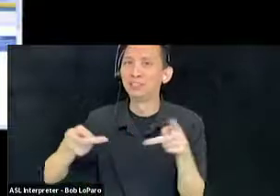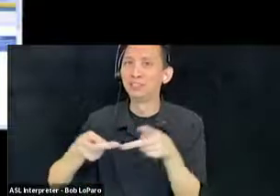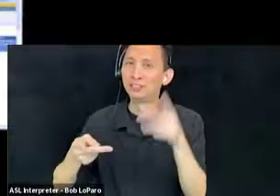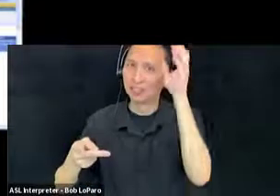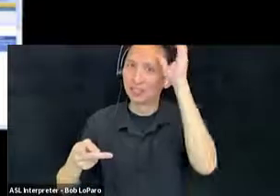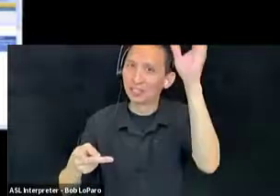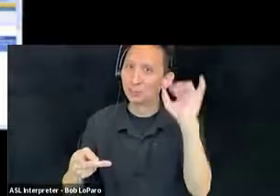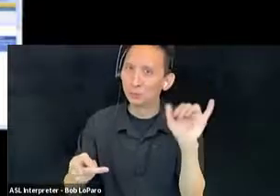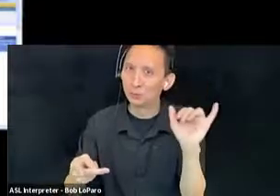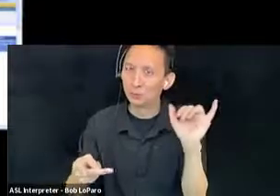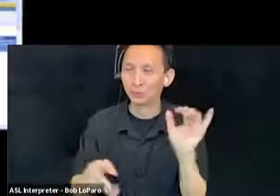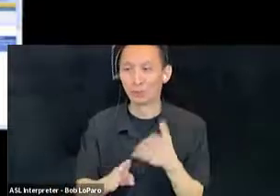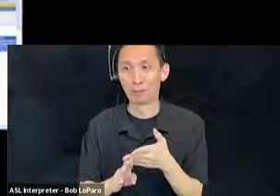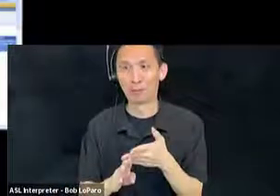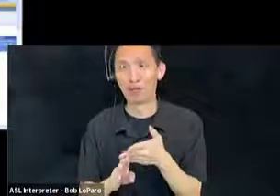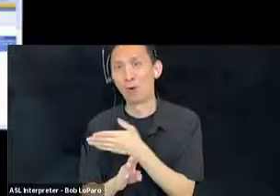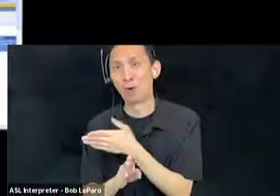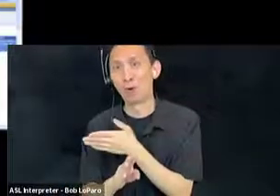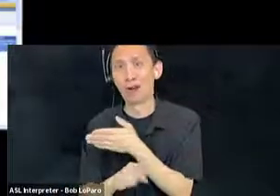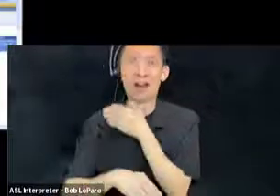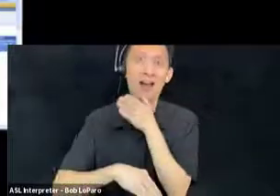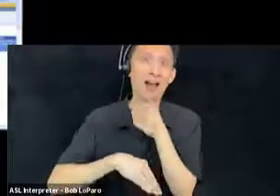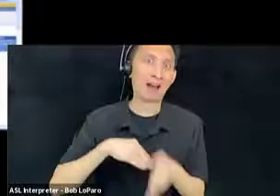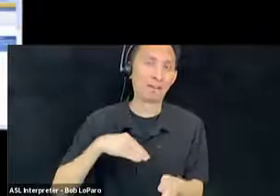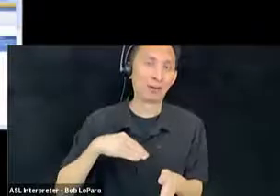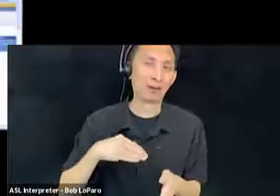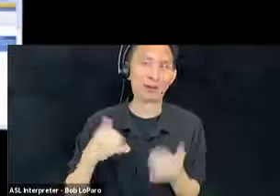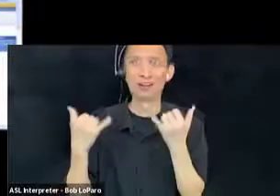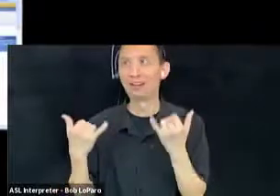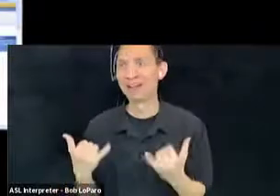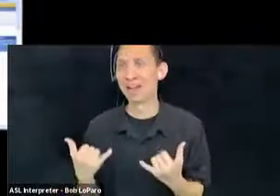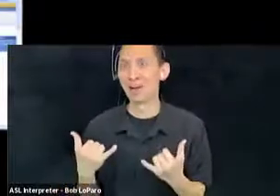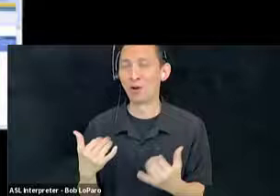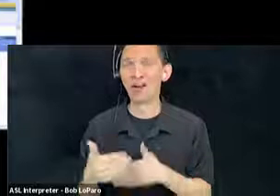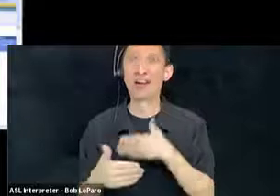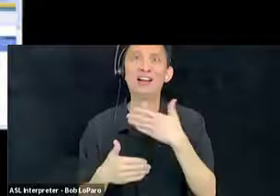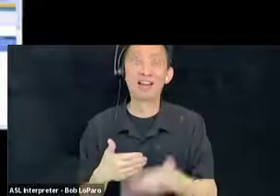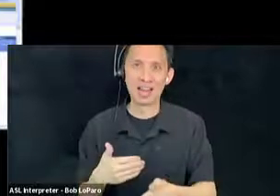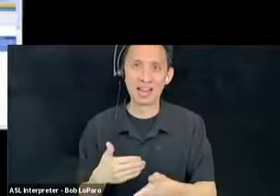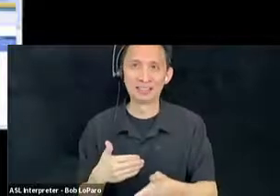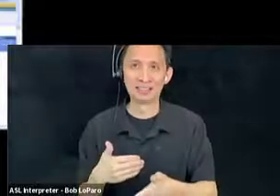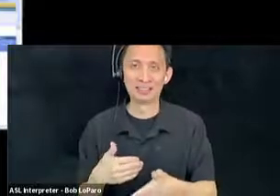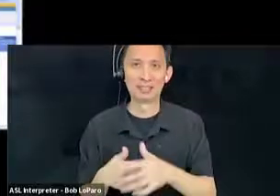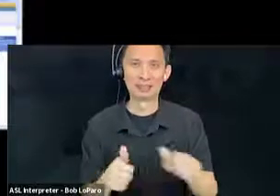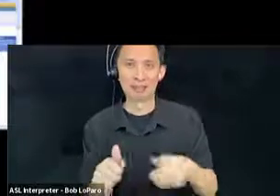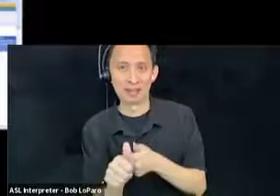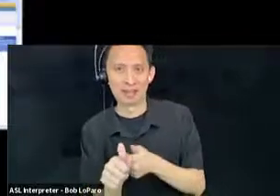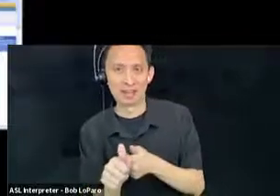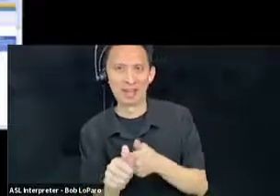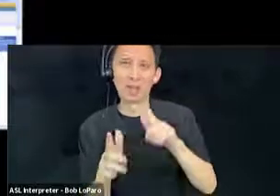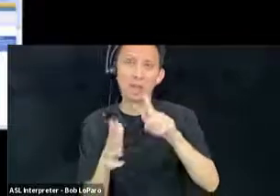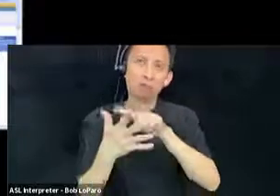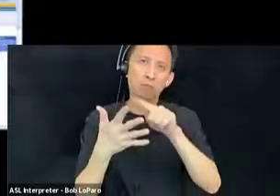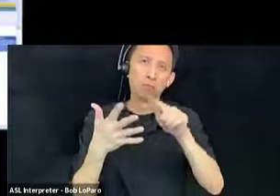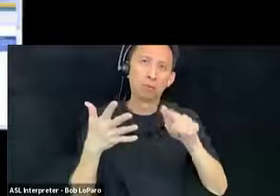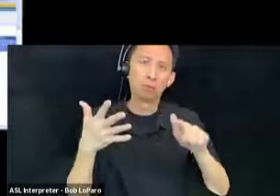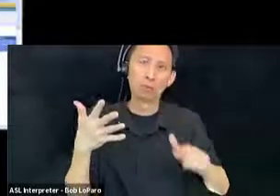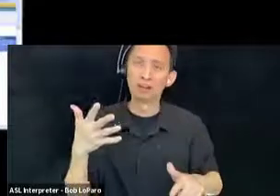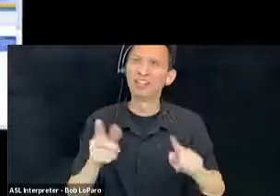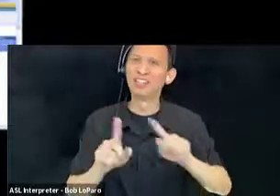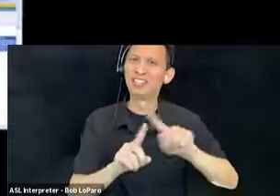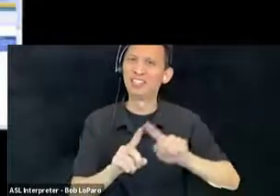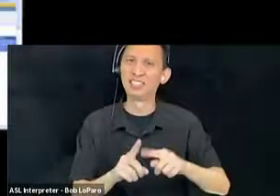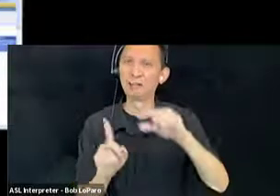now, next, in front of, in back, you know, behind. So we get a lot of those really good positional